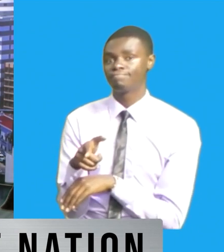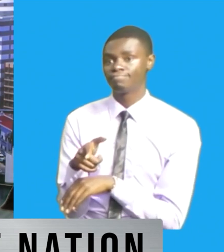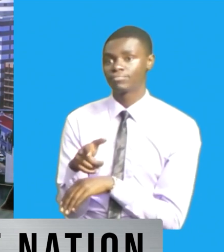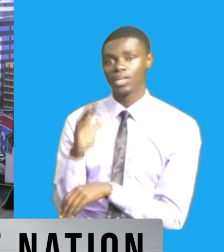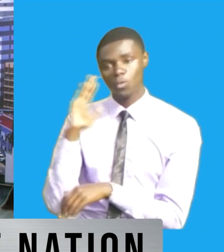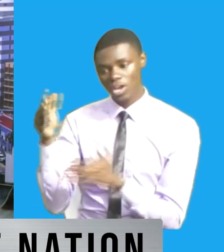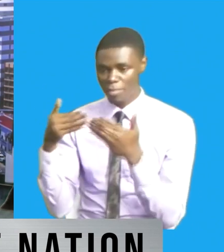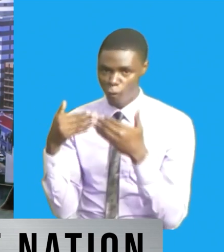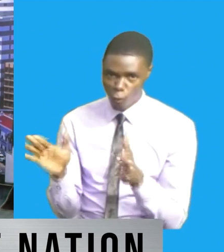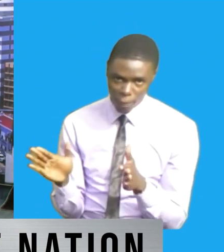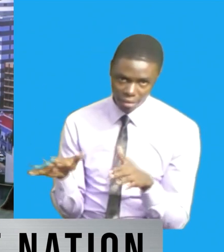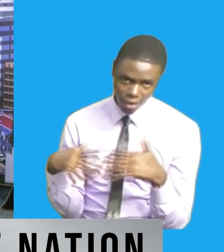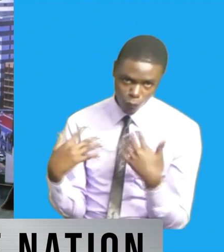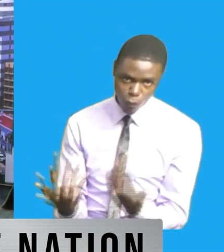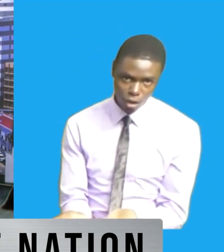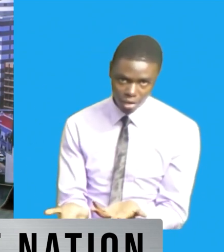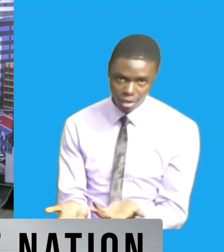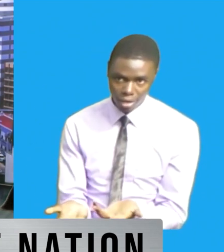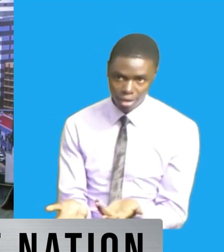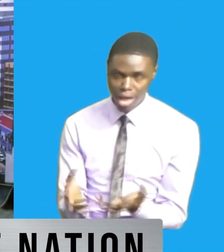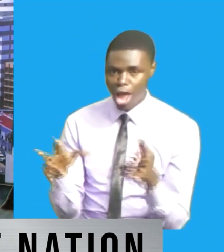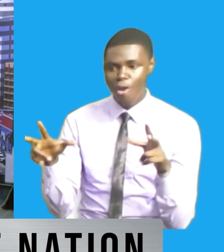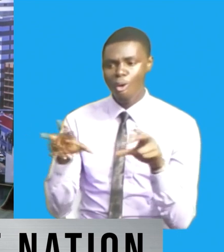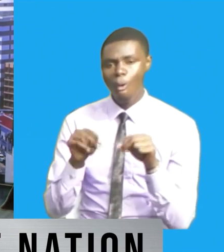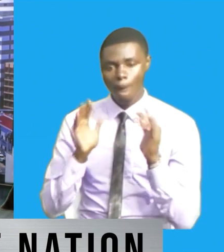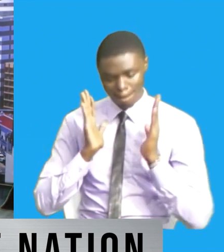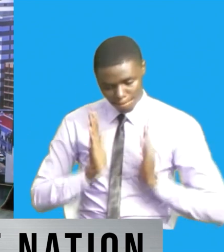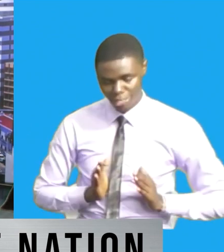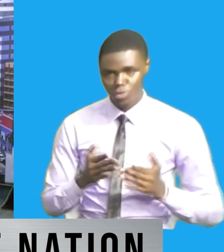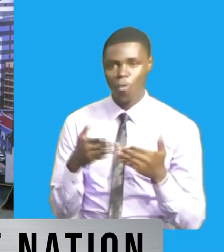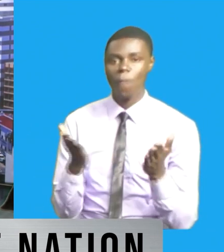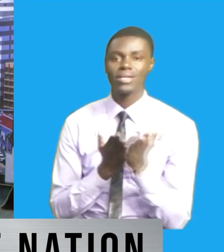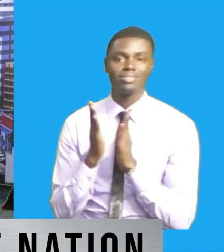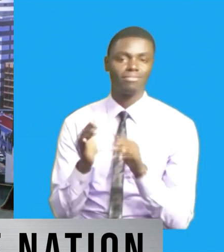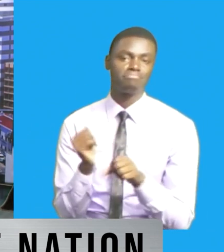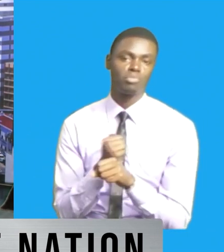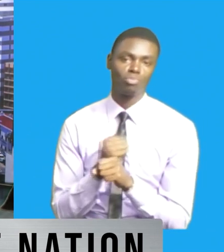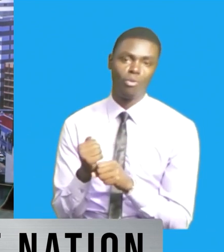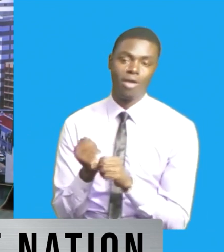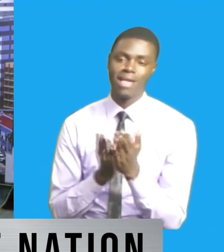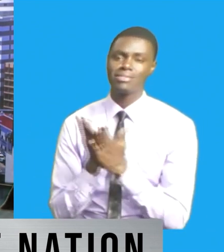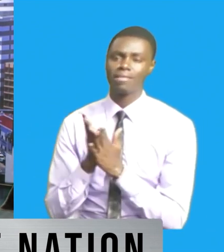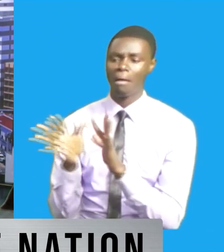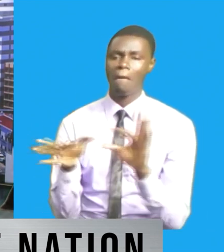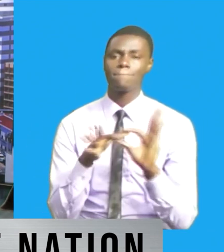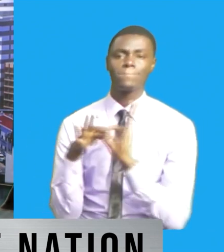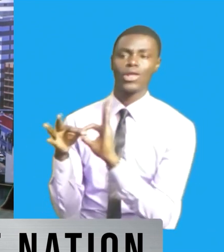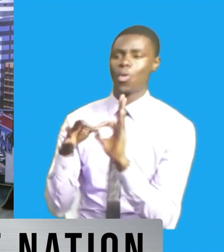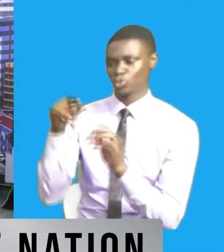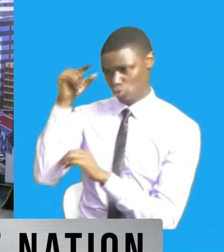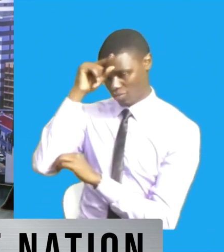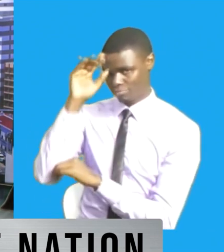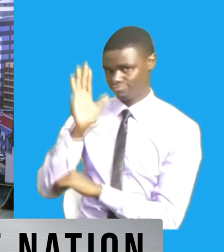be opened at all? And nobody is going to open that server. And JONA, the server does not belong to